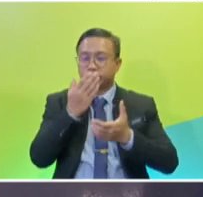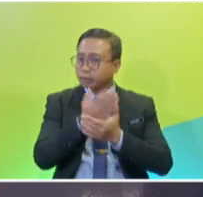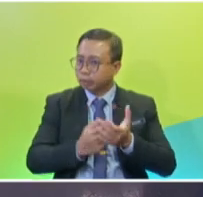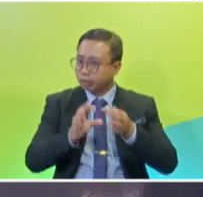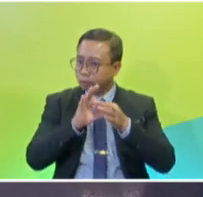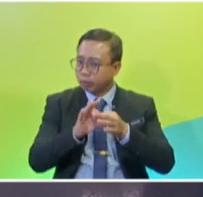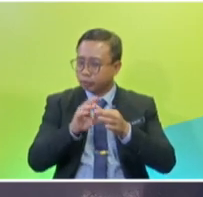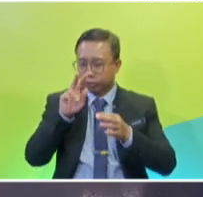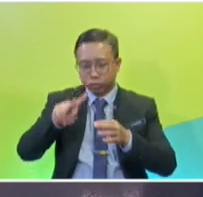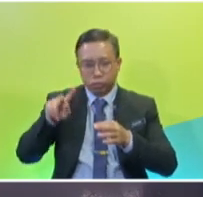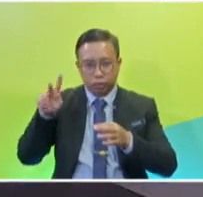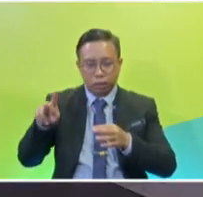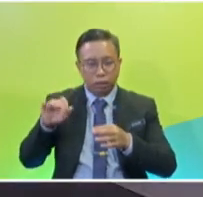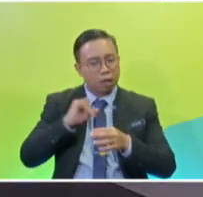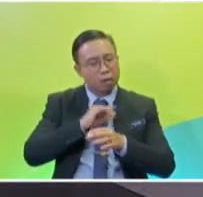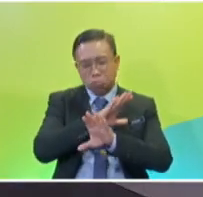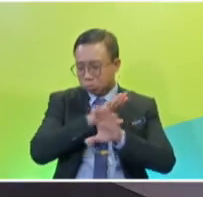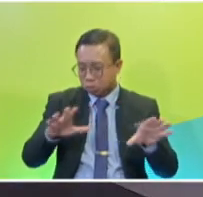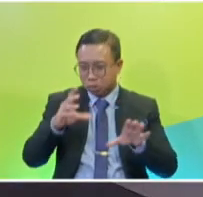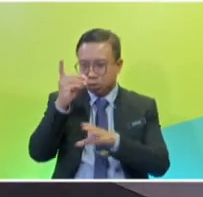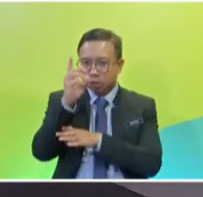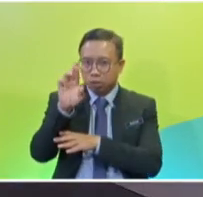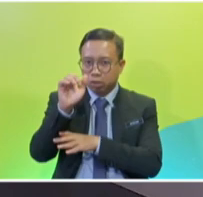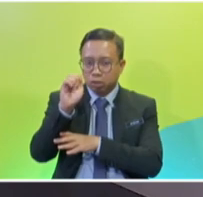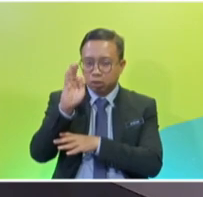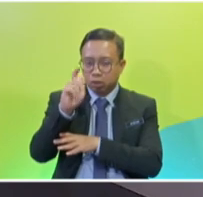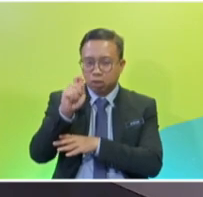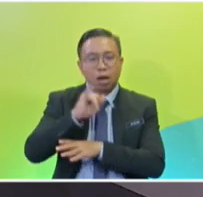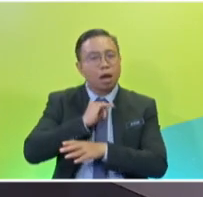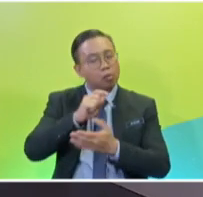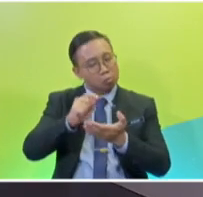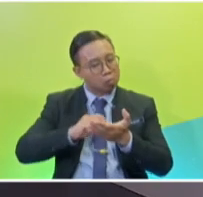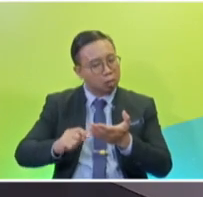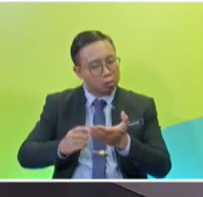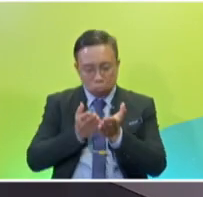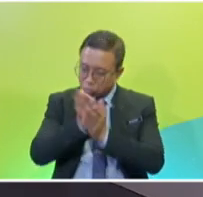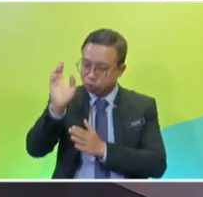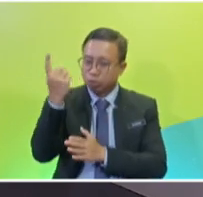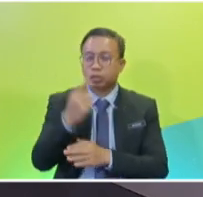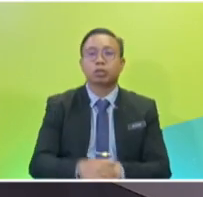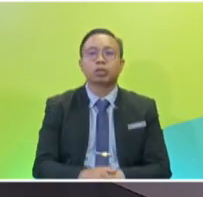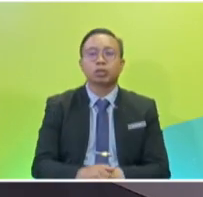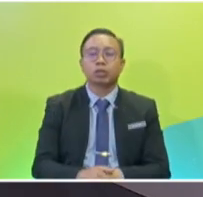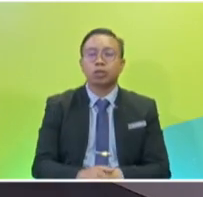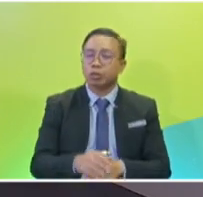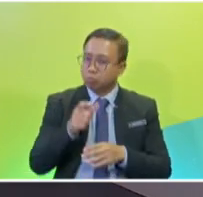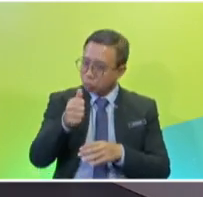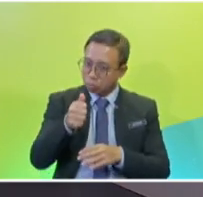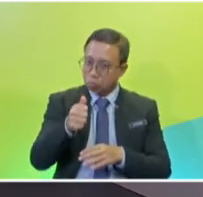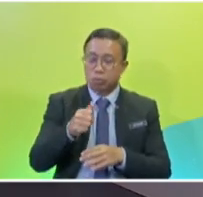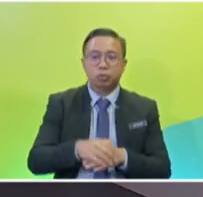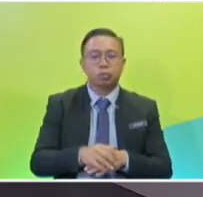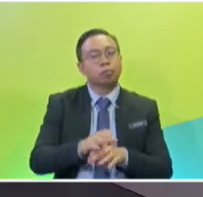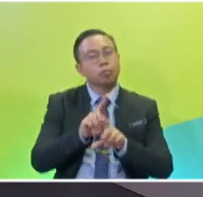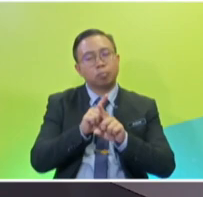of the students claim, I don't draft, madam, I just write spontaneously. Wow. You're amazing. Mm-hmm. Because when you do